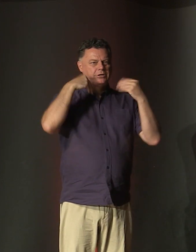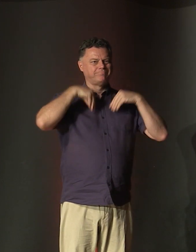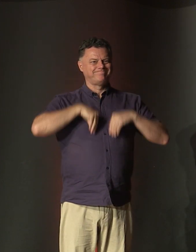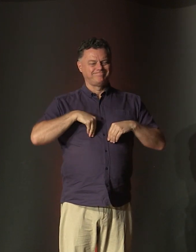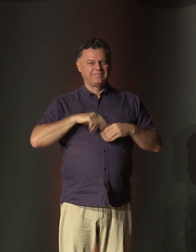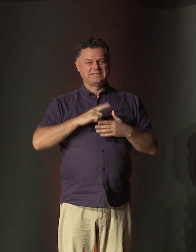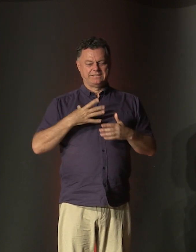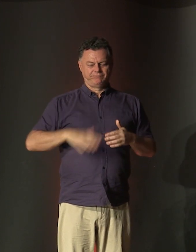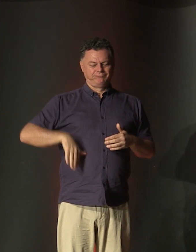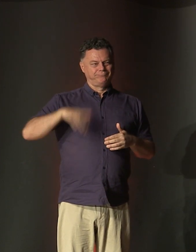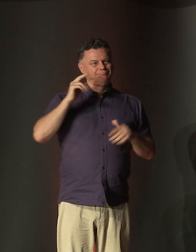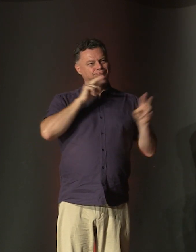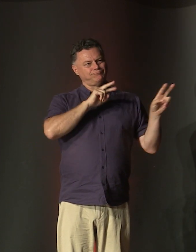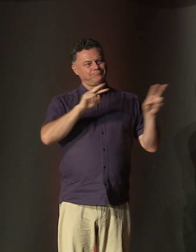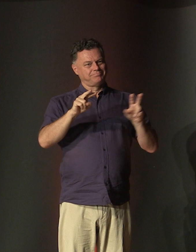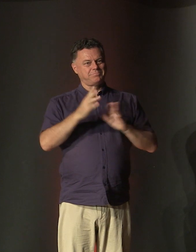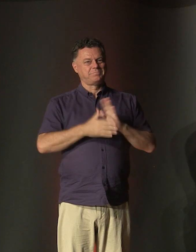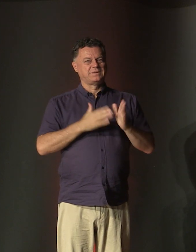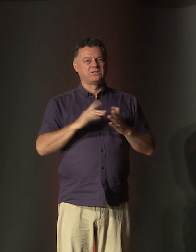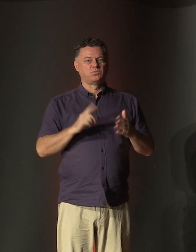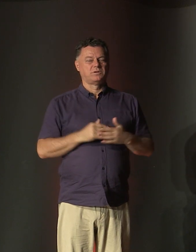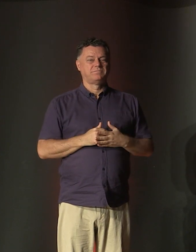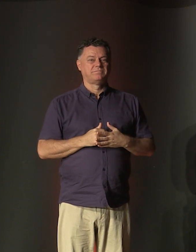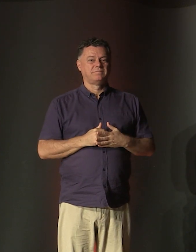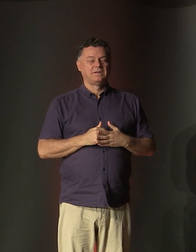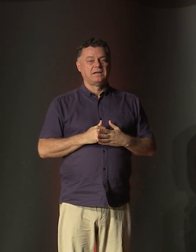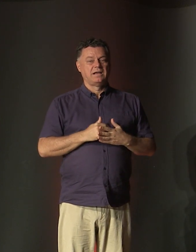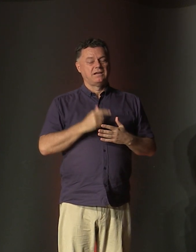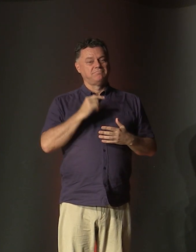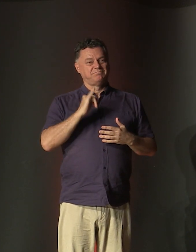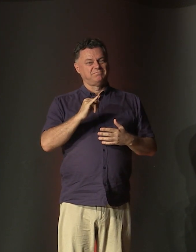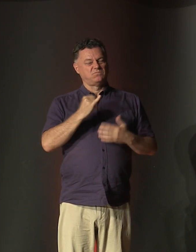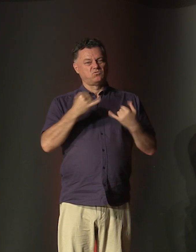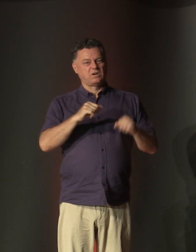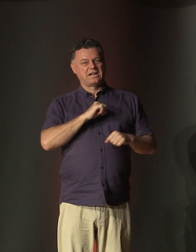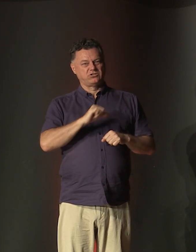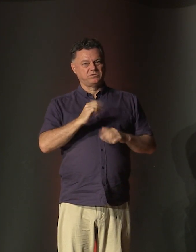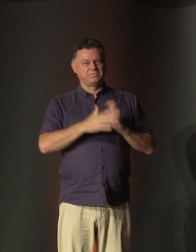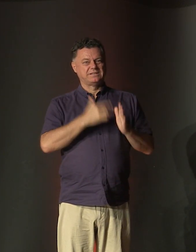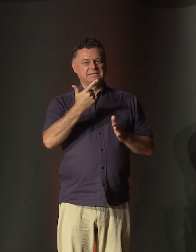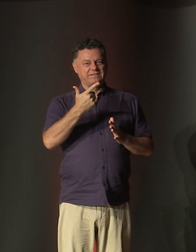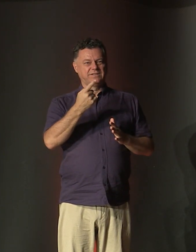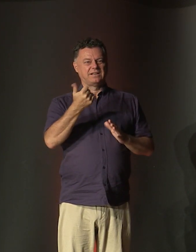us of 7.5 years of life. That's right,